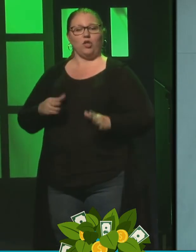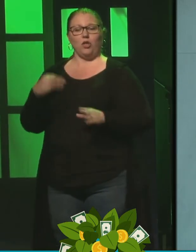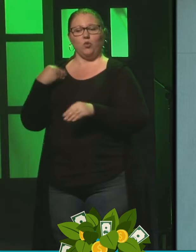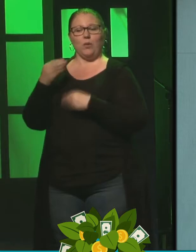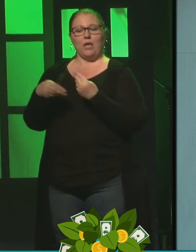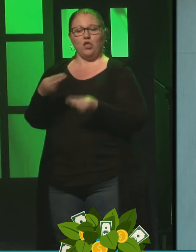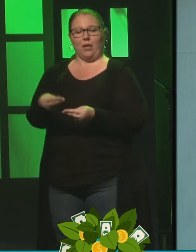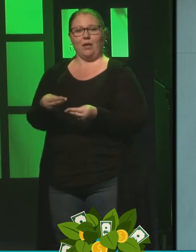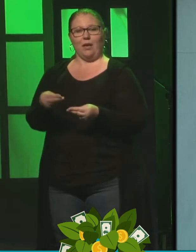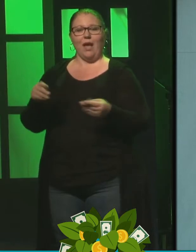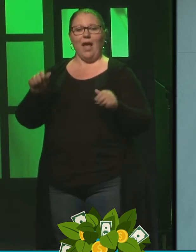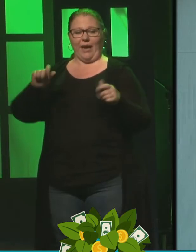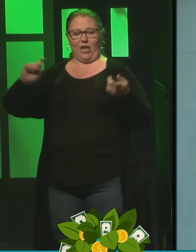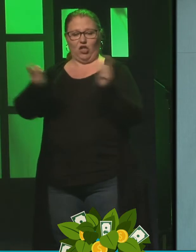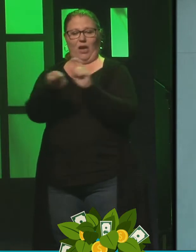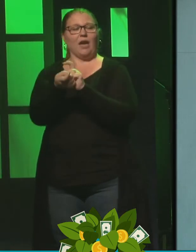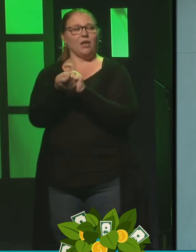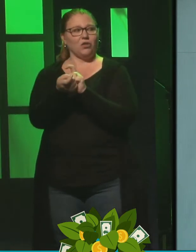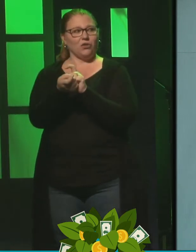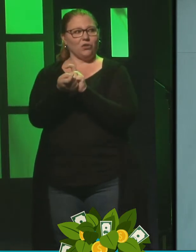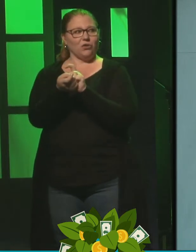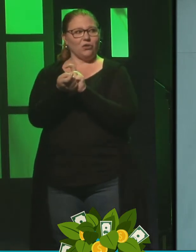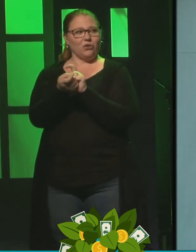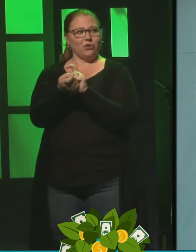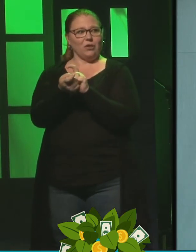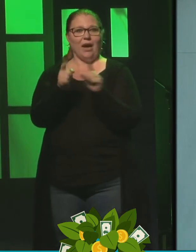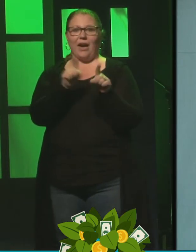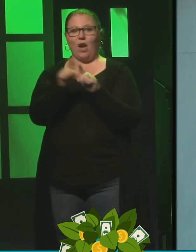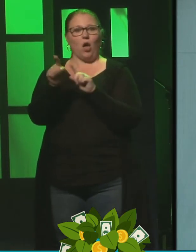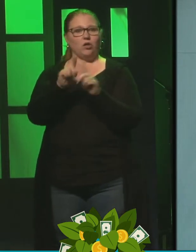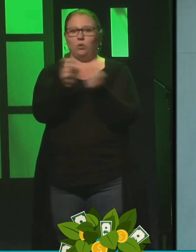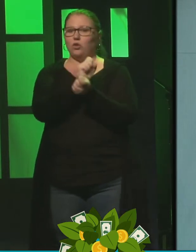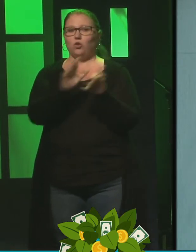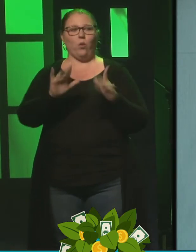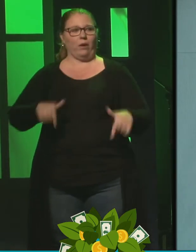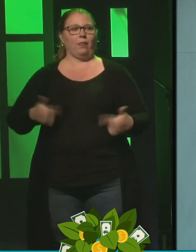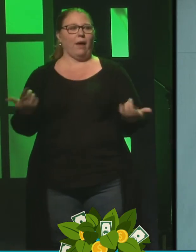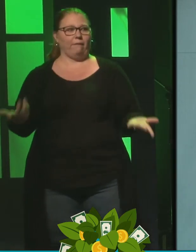tradition, it can transform and it can also ruin your life.